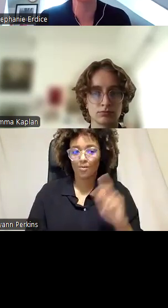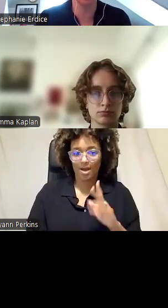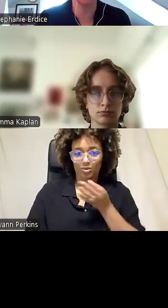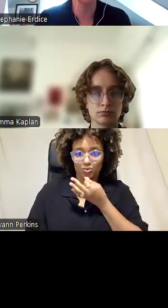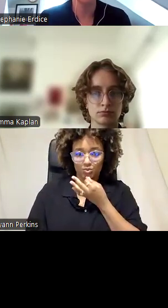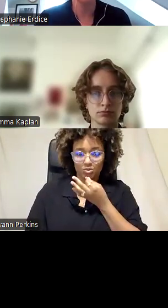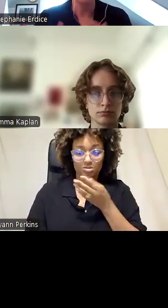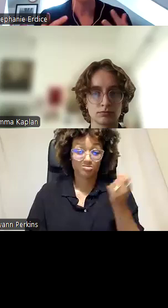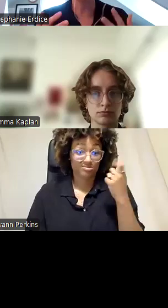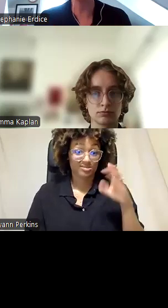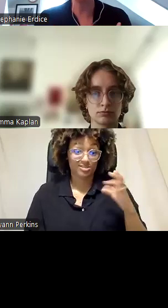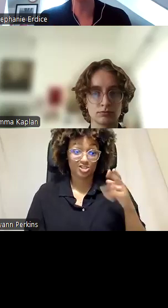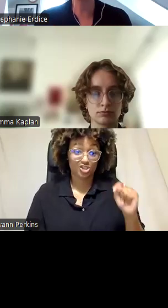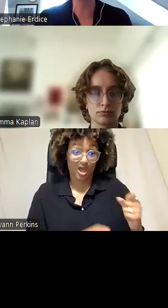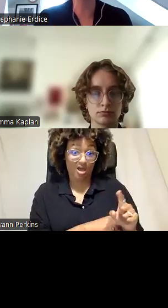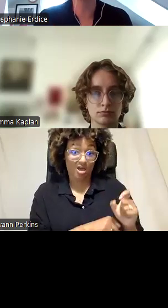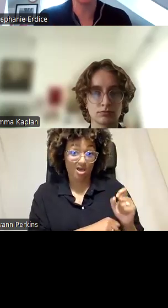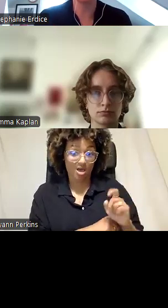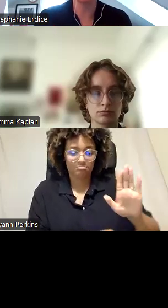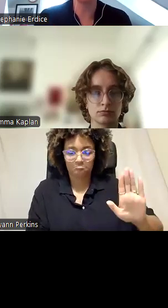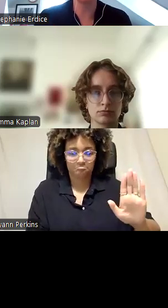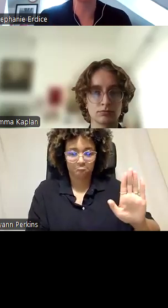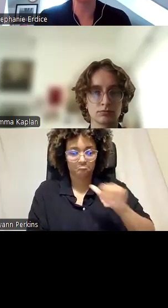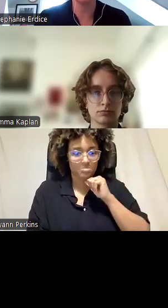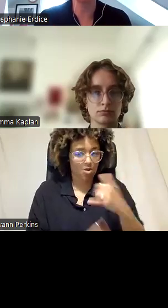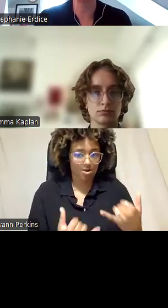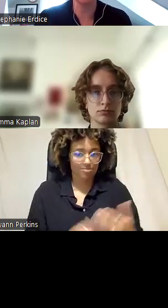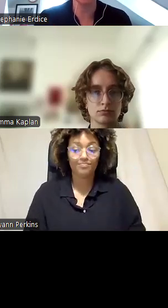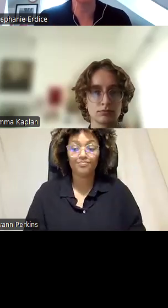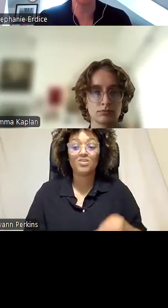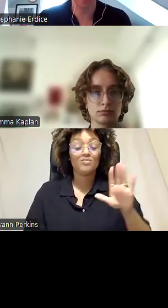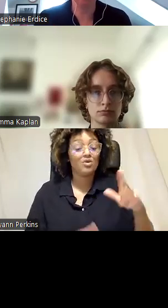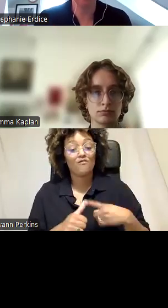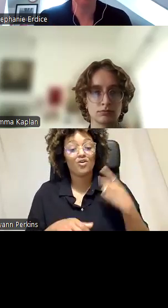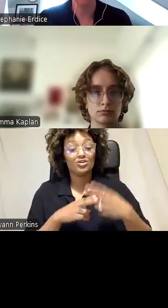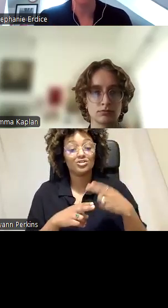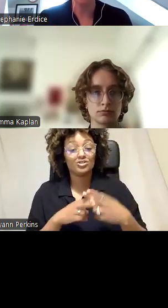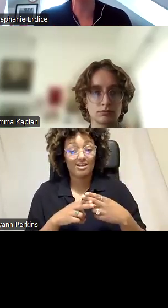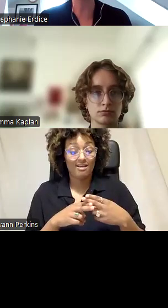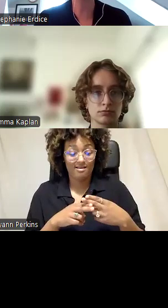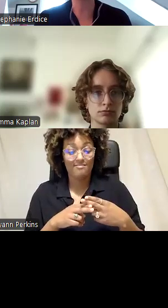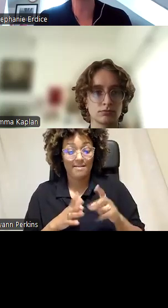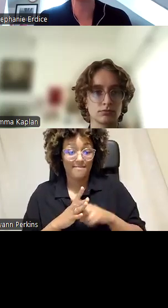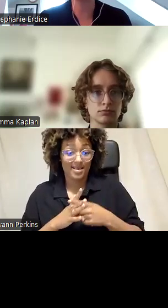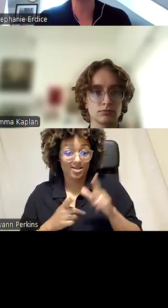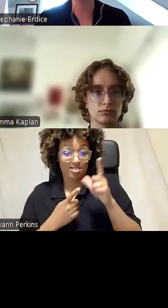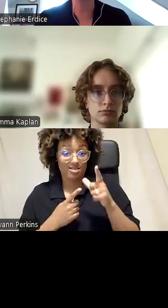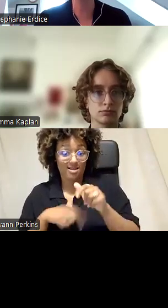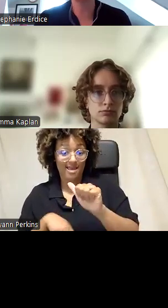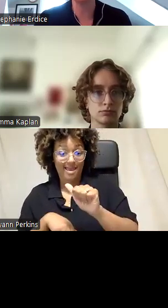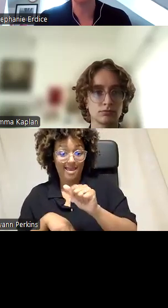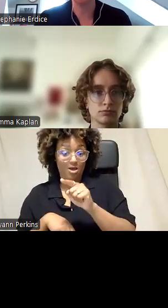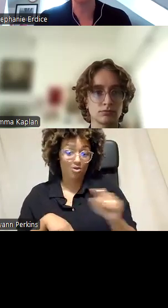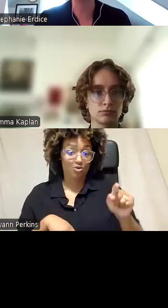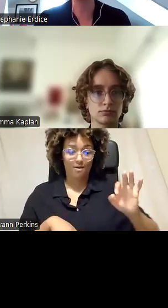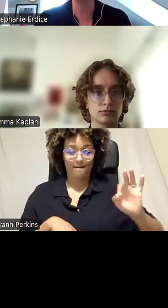the chat yet. But if your first name begins with the letters A through F, I want you to think about what you